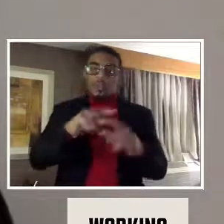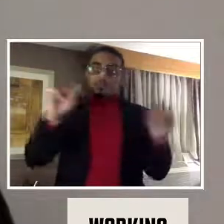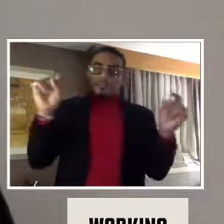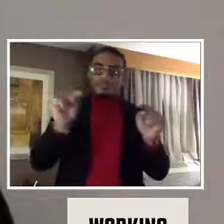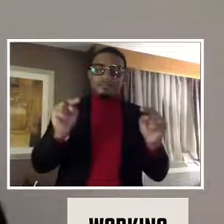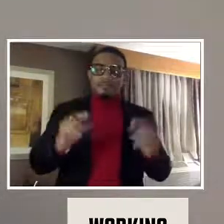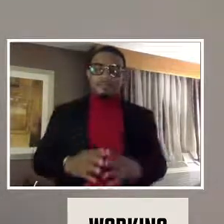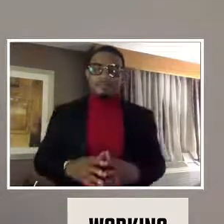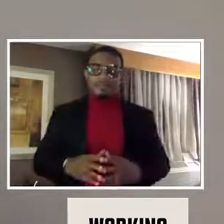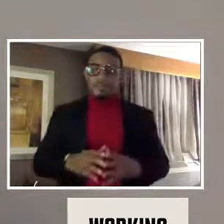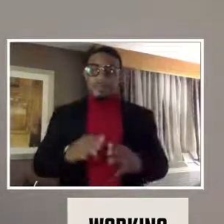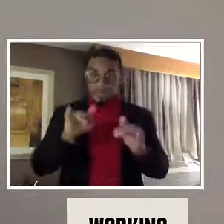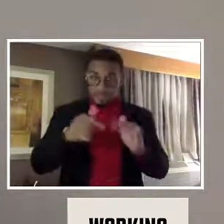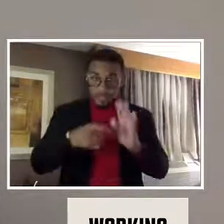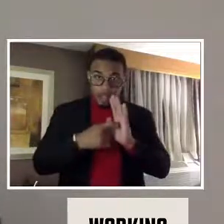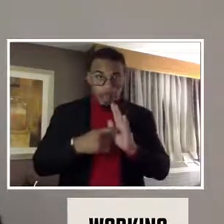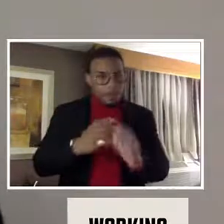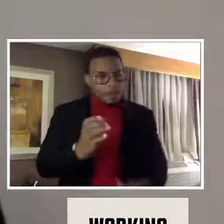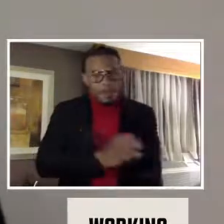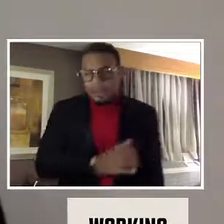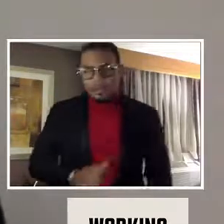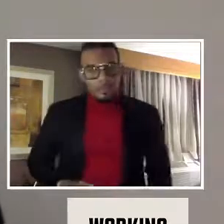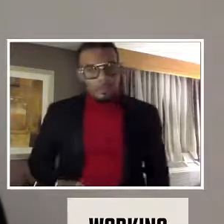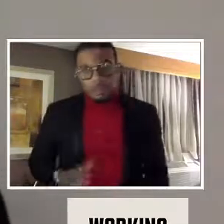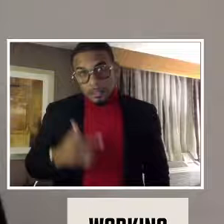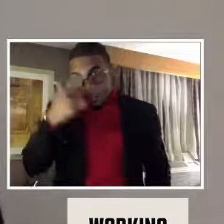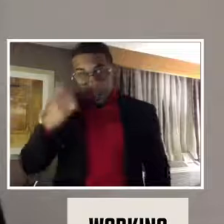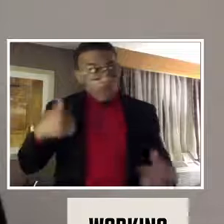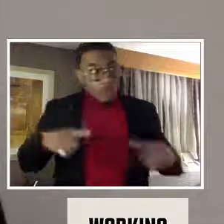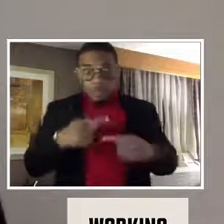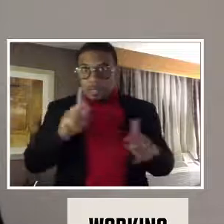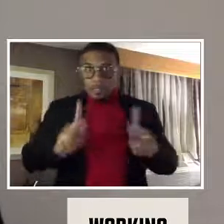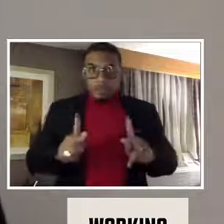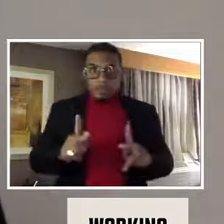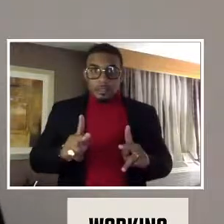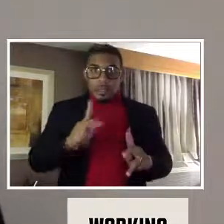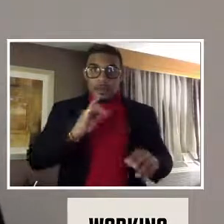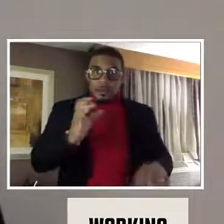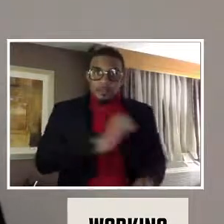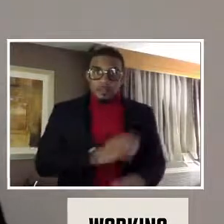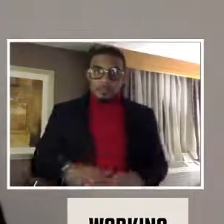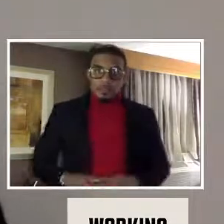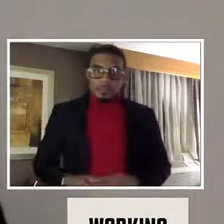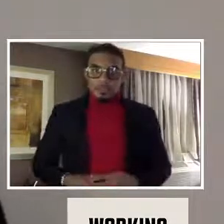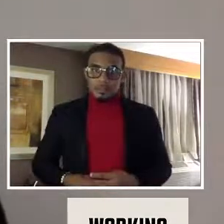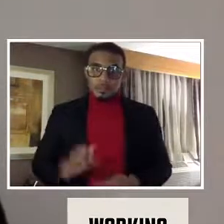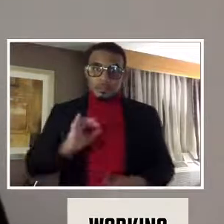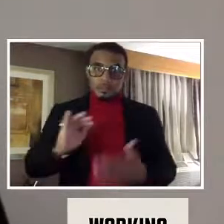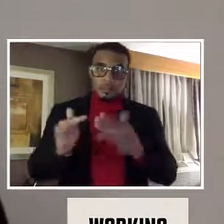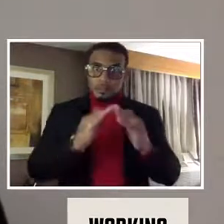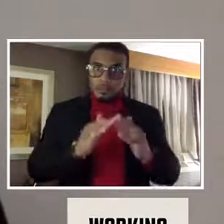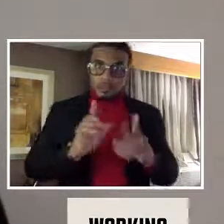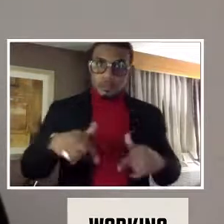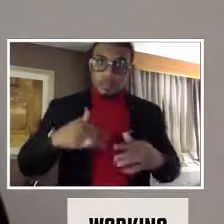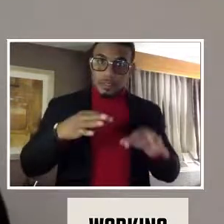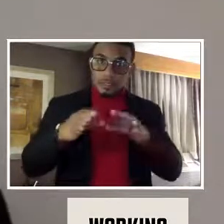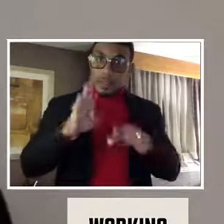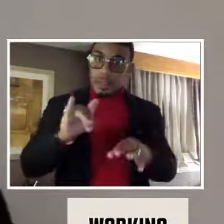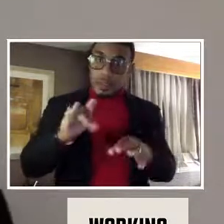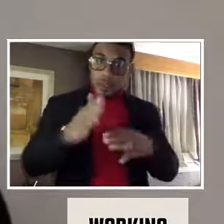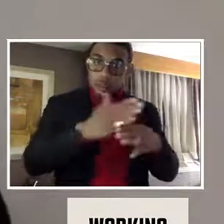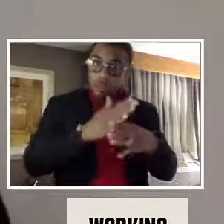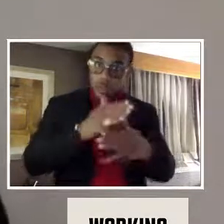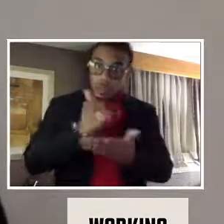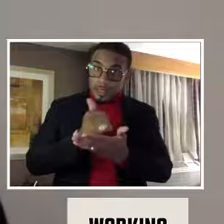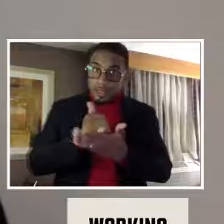pain. This charter is powerful because we, the people, are powerful. Our communities have been defined by the